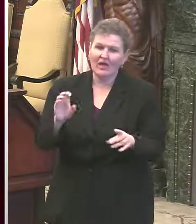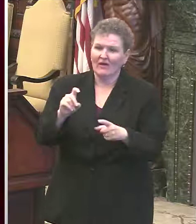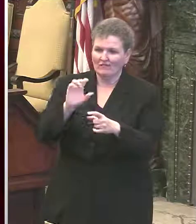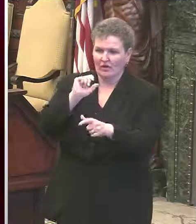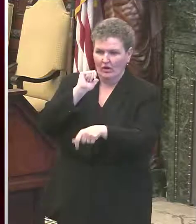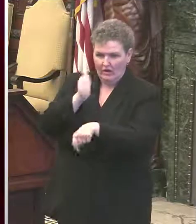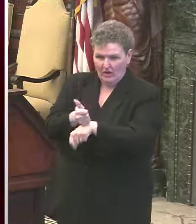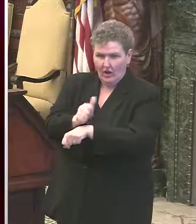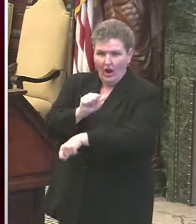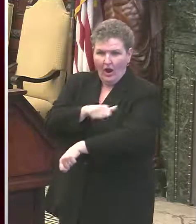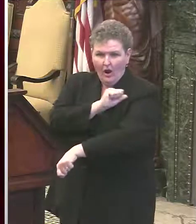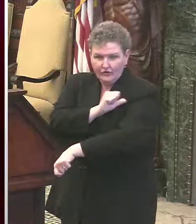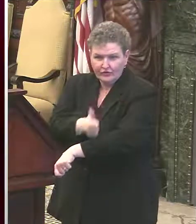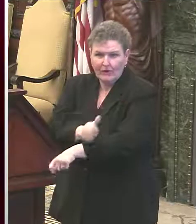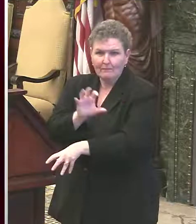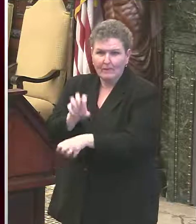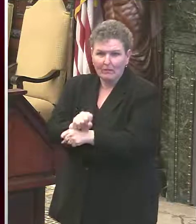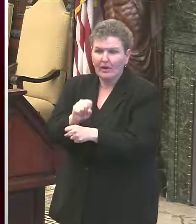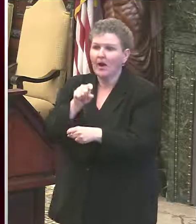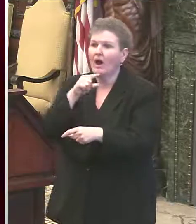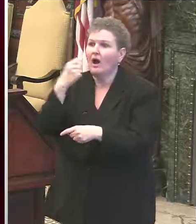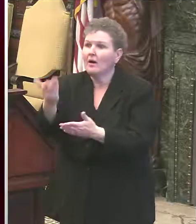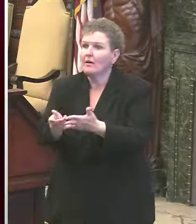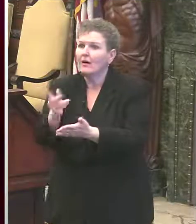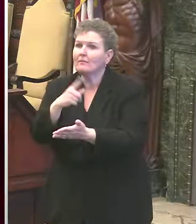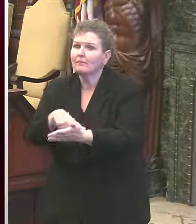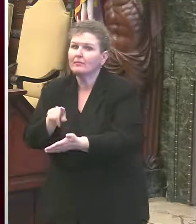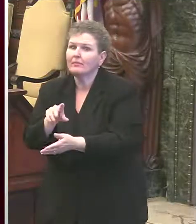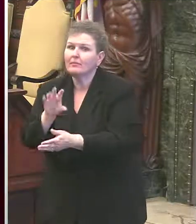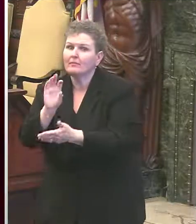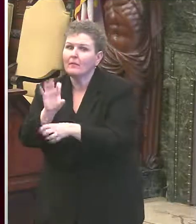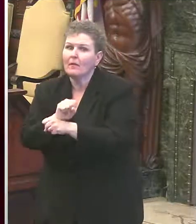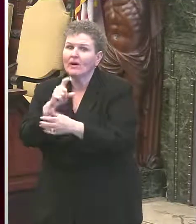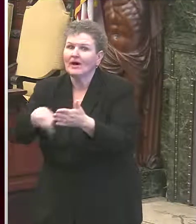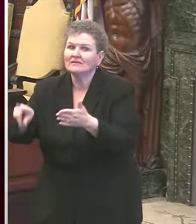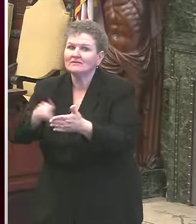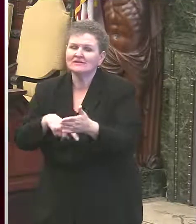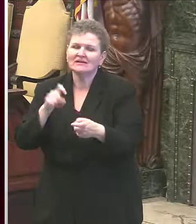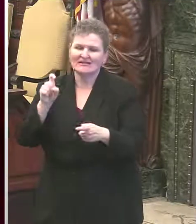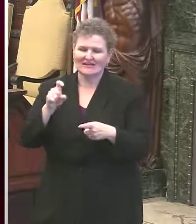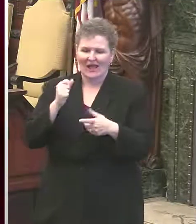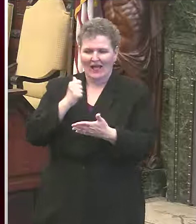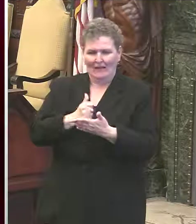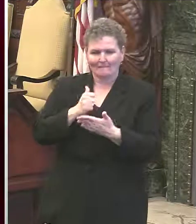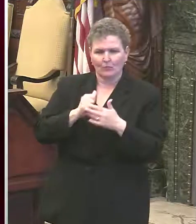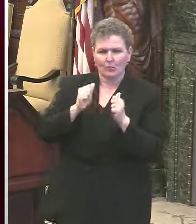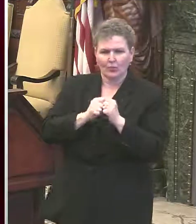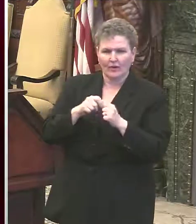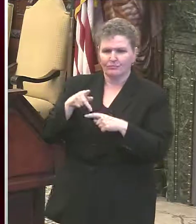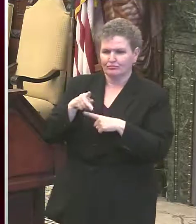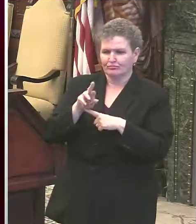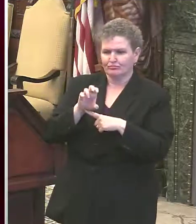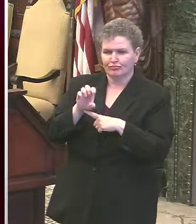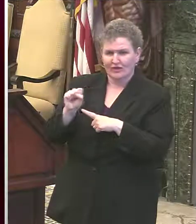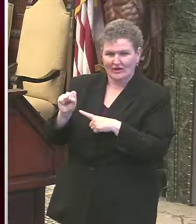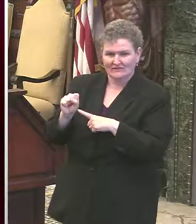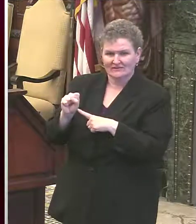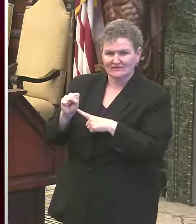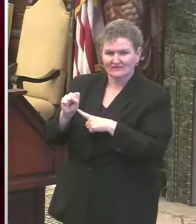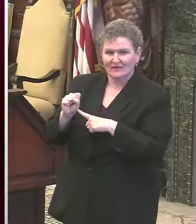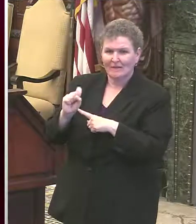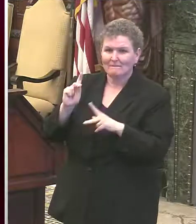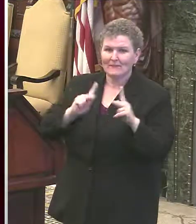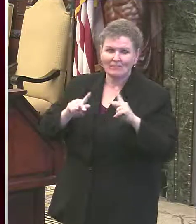people saying that their appointments are canceled so that they should not come. But we need to get help from the press to get the word out for those who may not be receiving